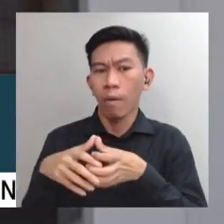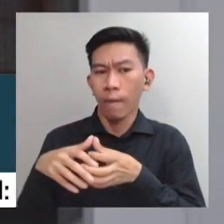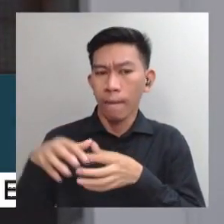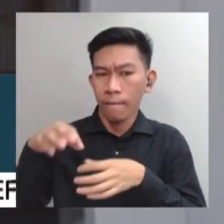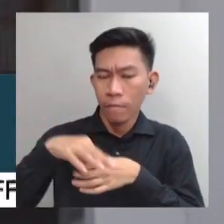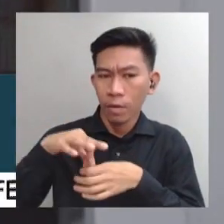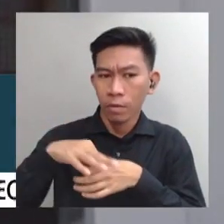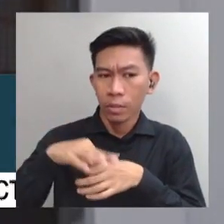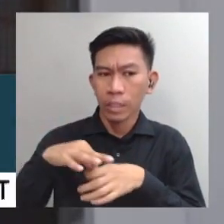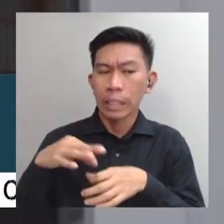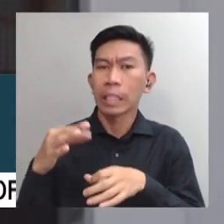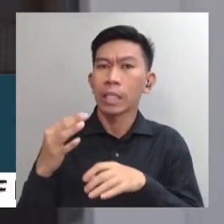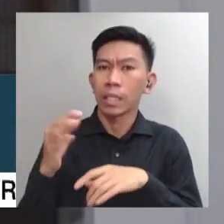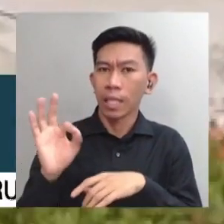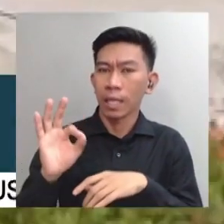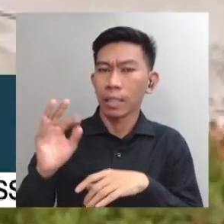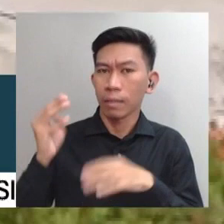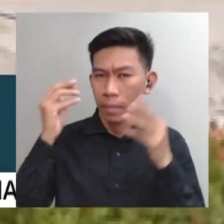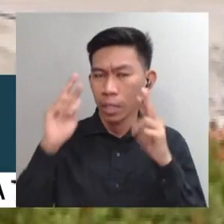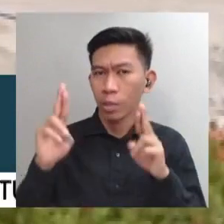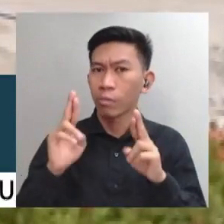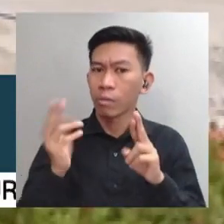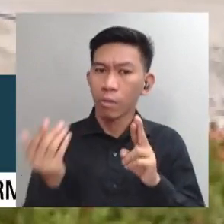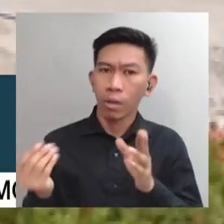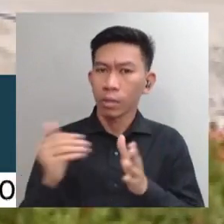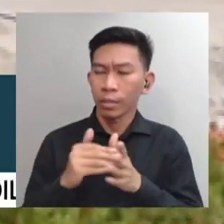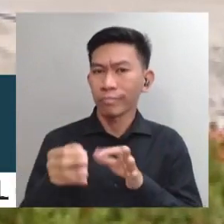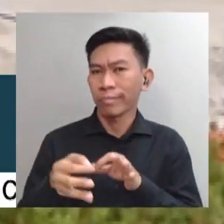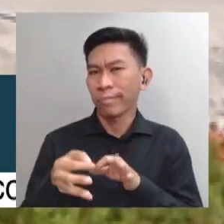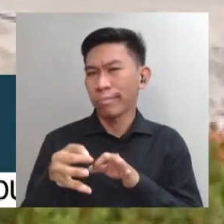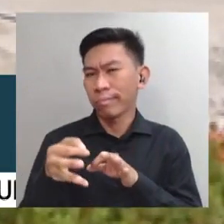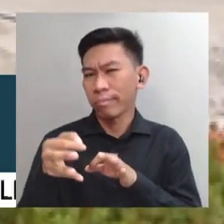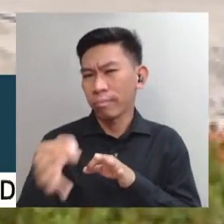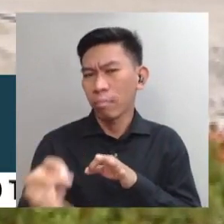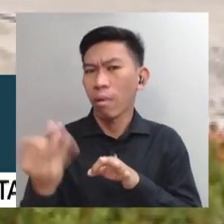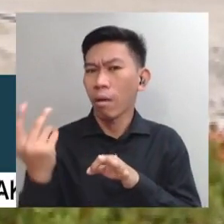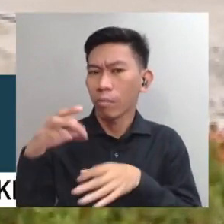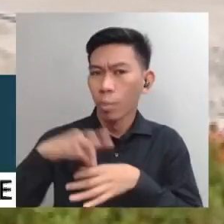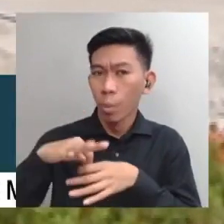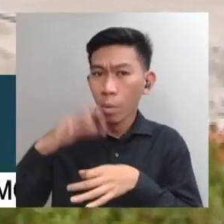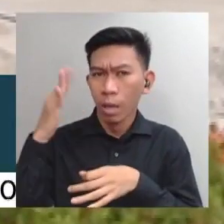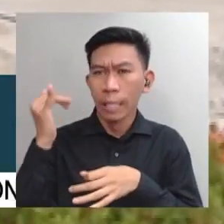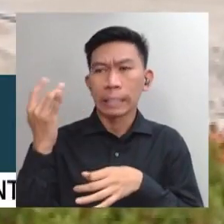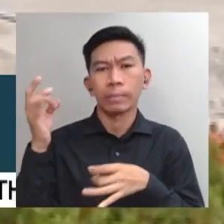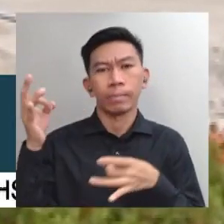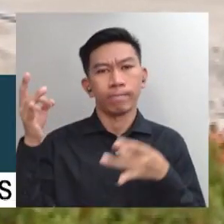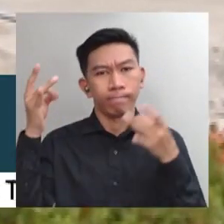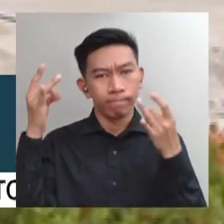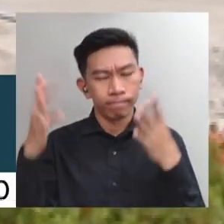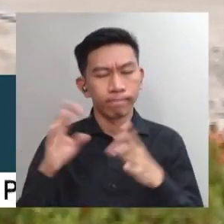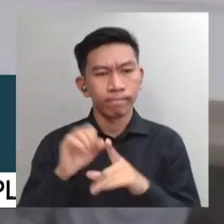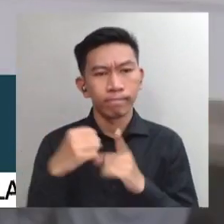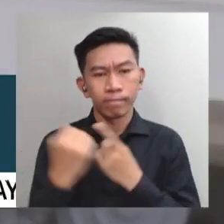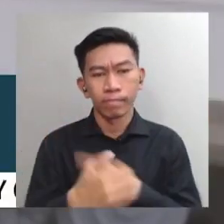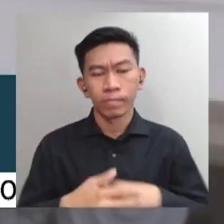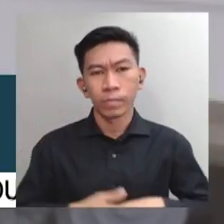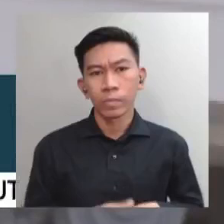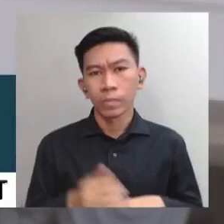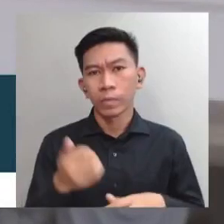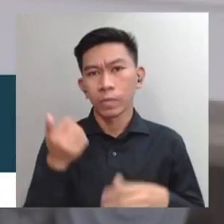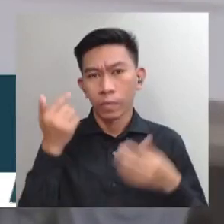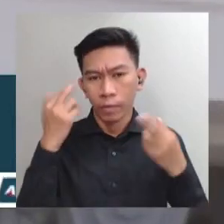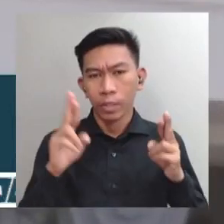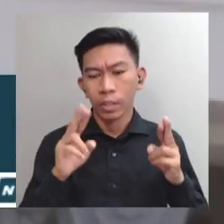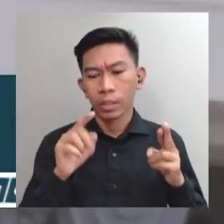9 mayors there are seeking the postponement of the said polls, citing security-related reasons. Governor Roel Dogamo was murdered earlier